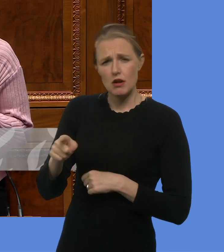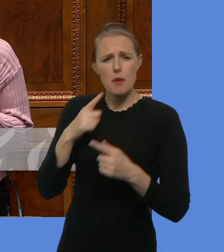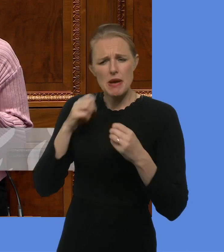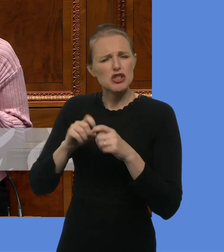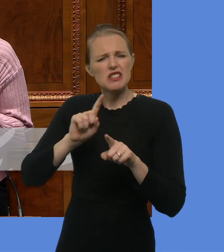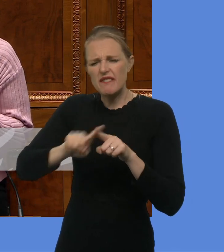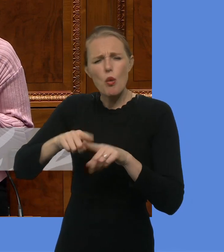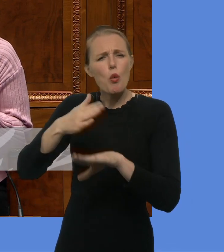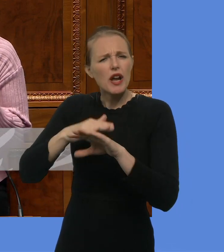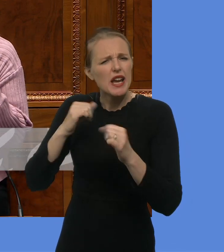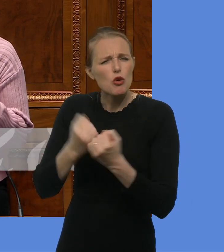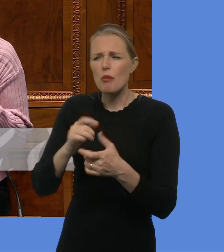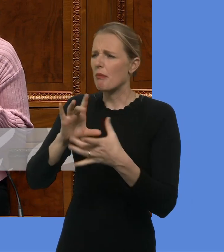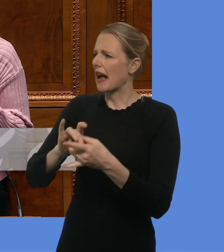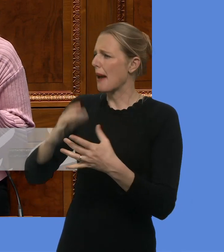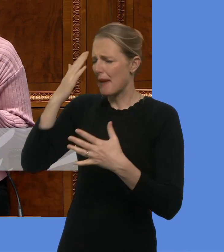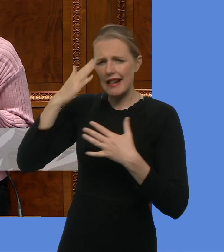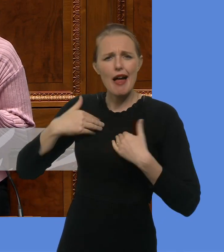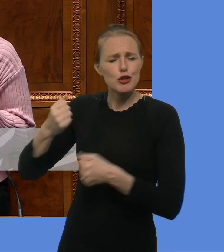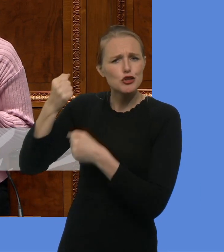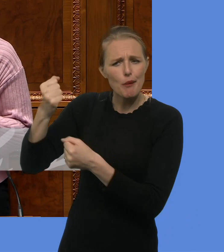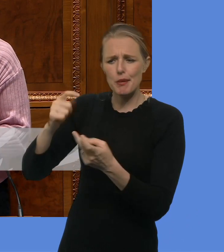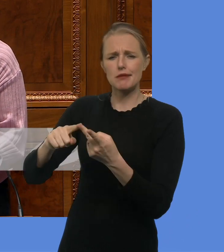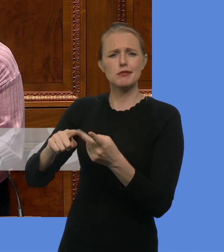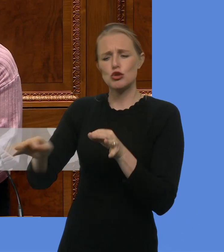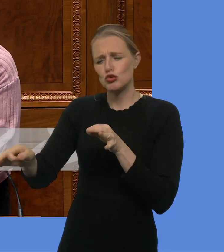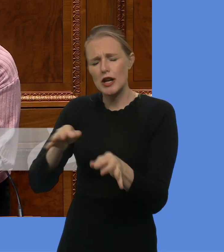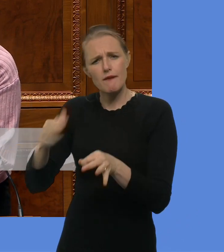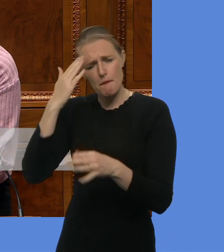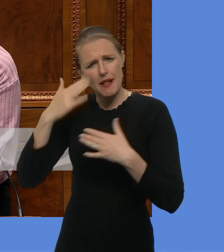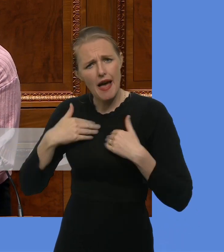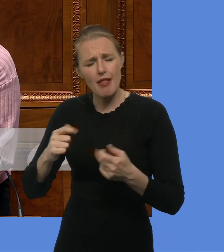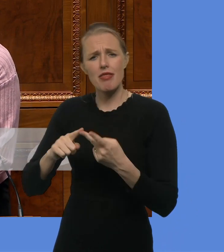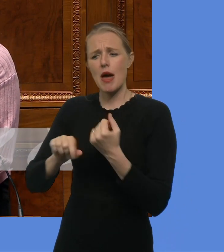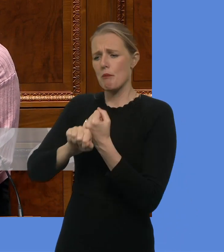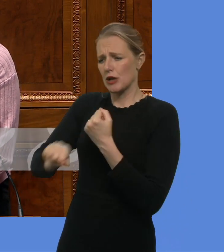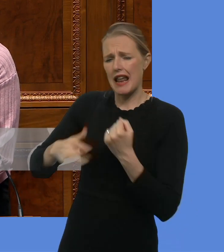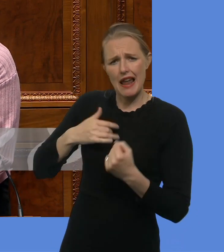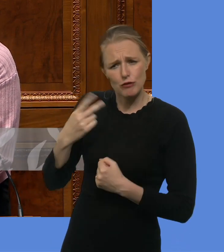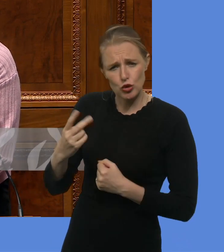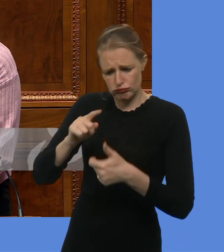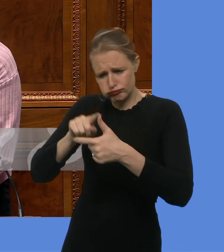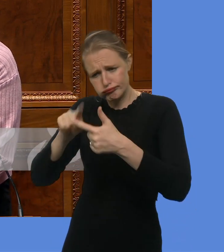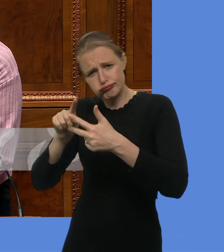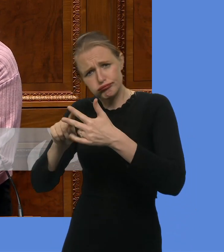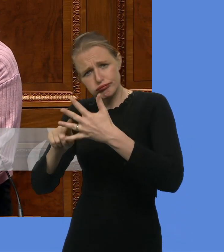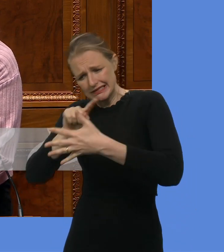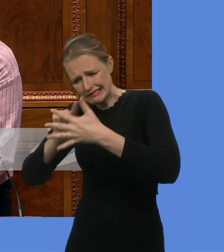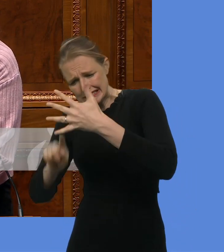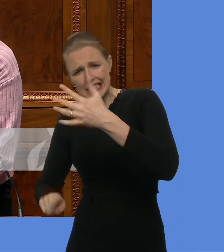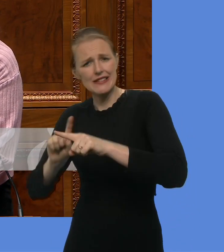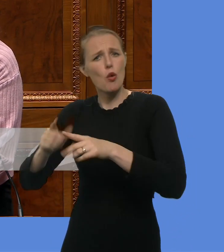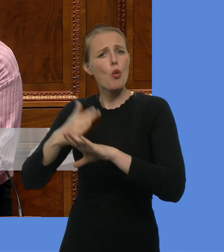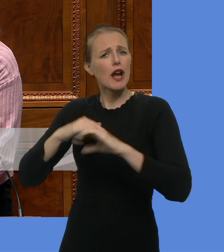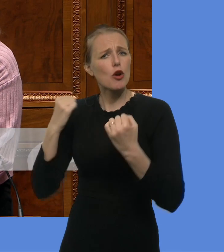working groups, the Mental Health Champion, the strategies around mental health, substance use and Protect Life too. Would the Minister agree that pilots such as